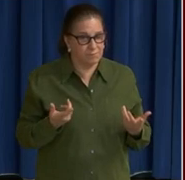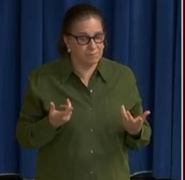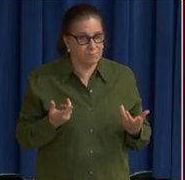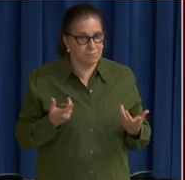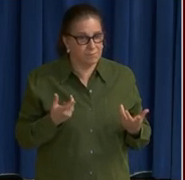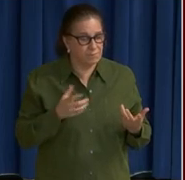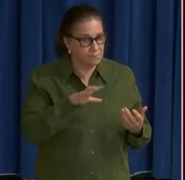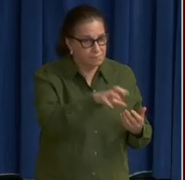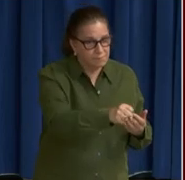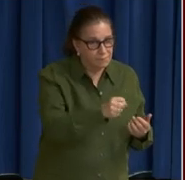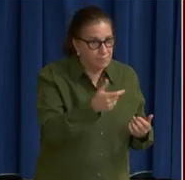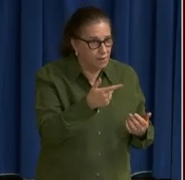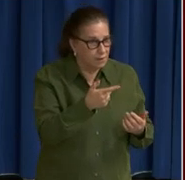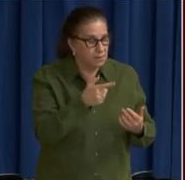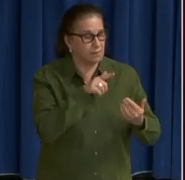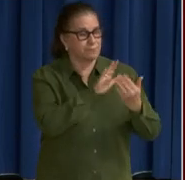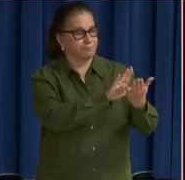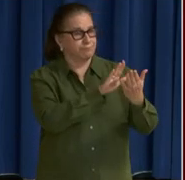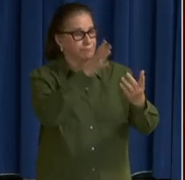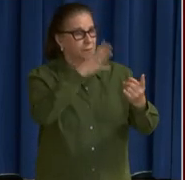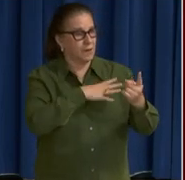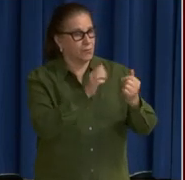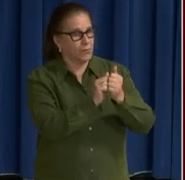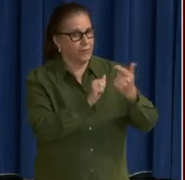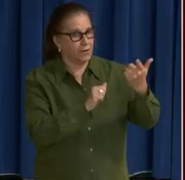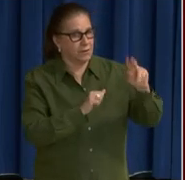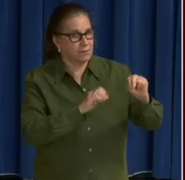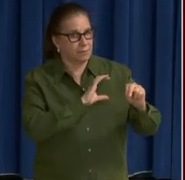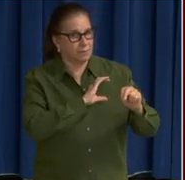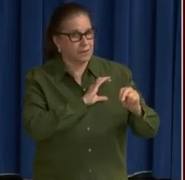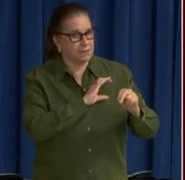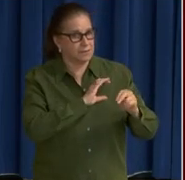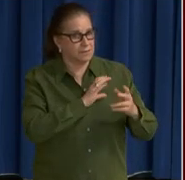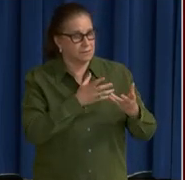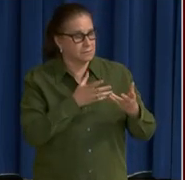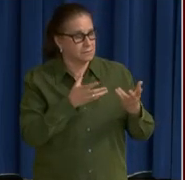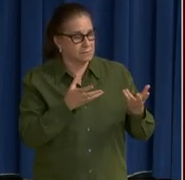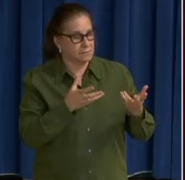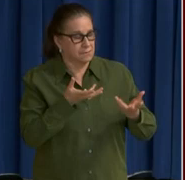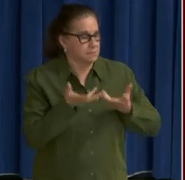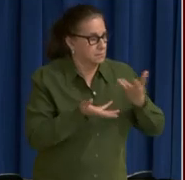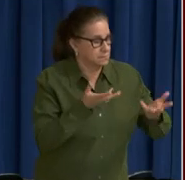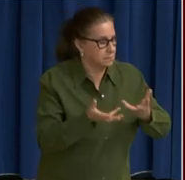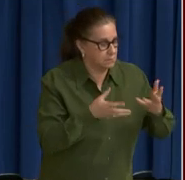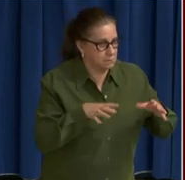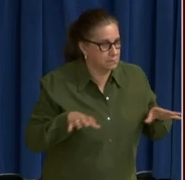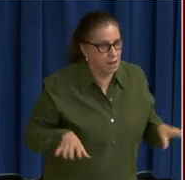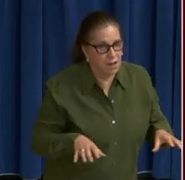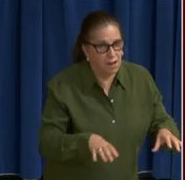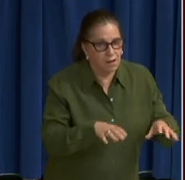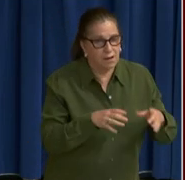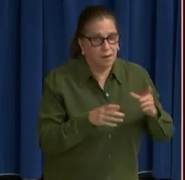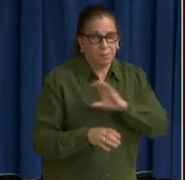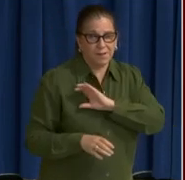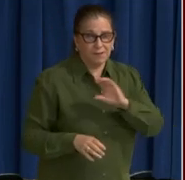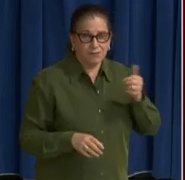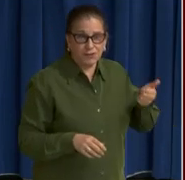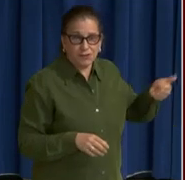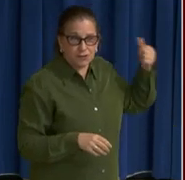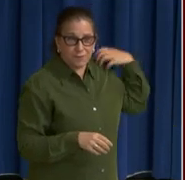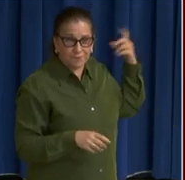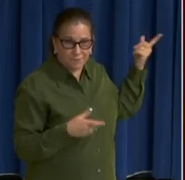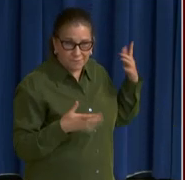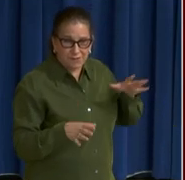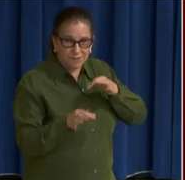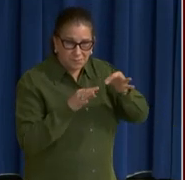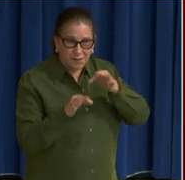So as the chief has already explained, now the rest of the investigation has to happen, and